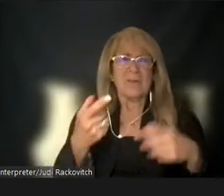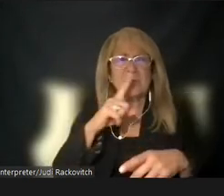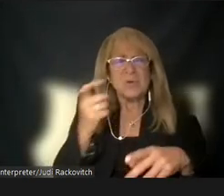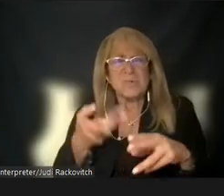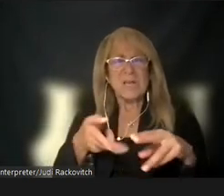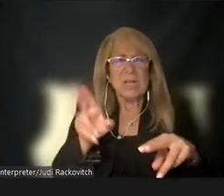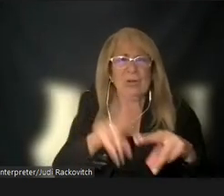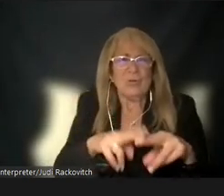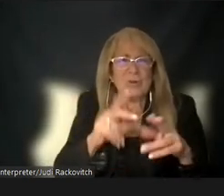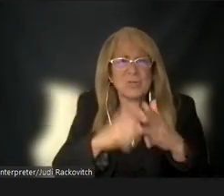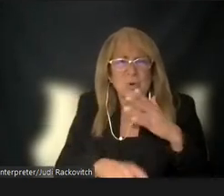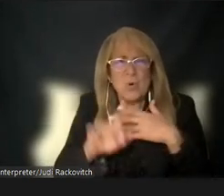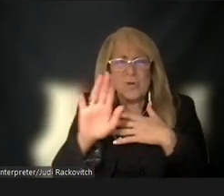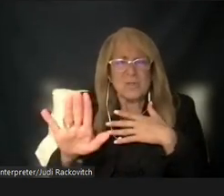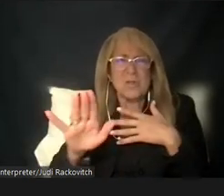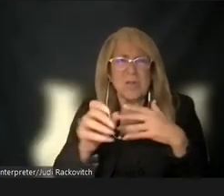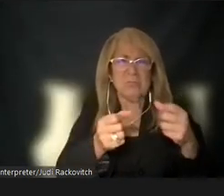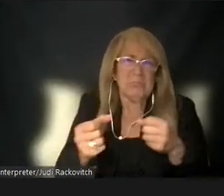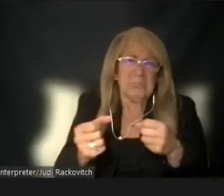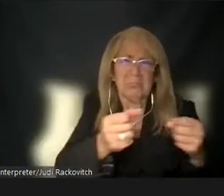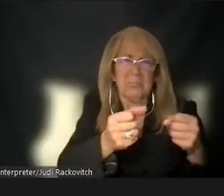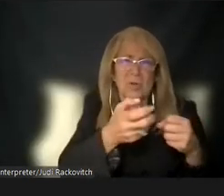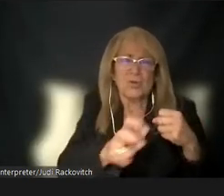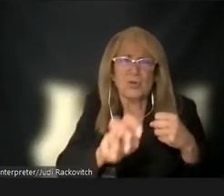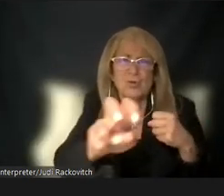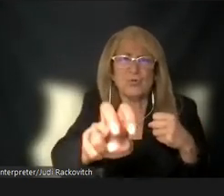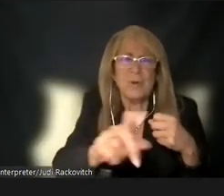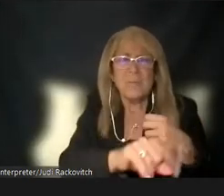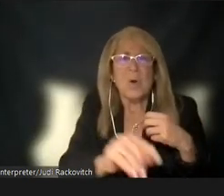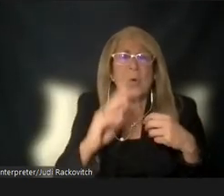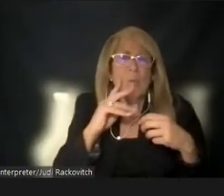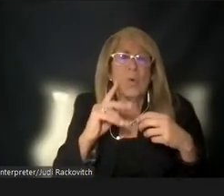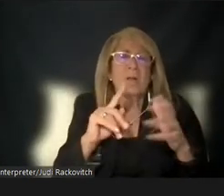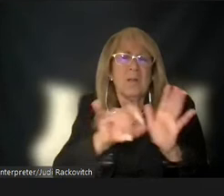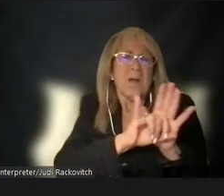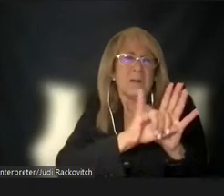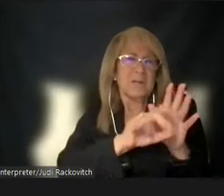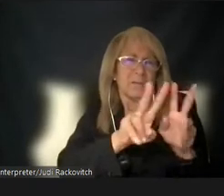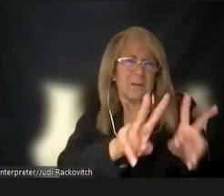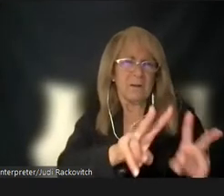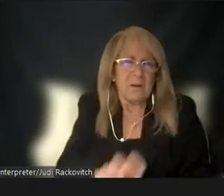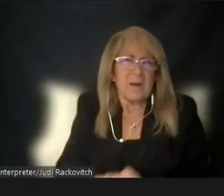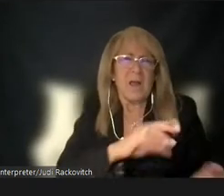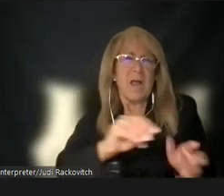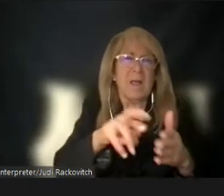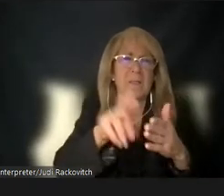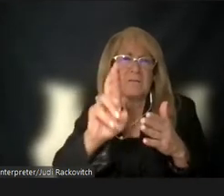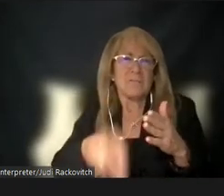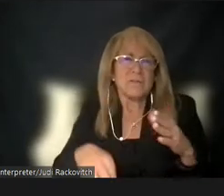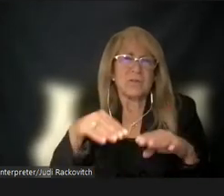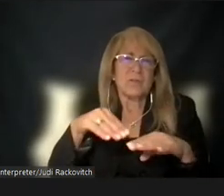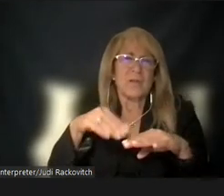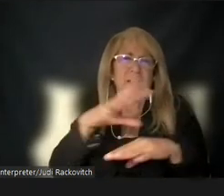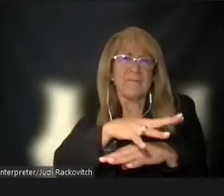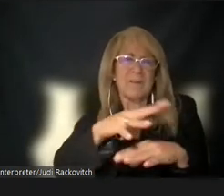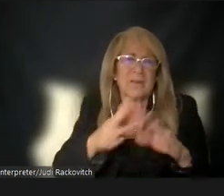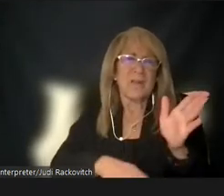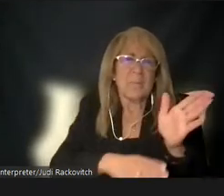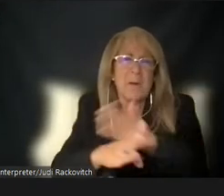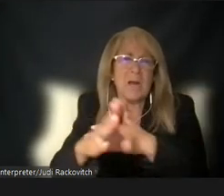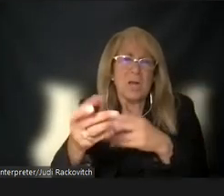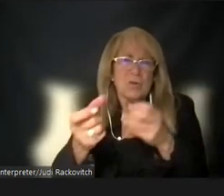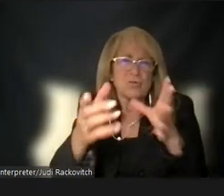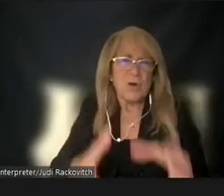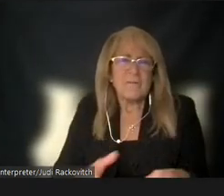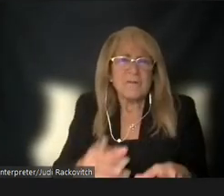their trip. We will examine the effect of the project on the taxis and for hire vehicle industry and the resultant effect on minority drivers. With respect